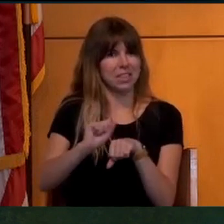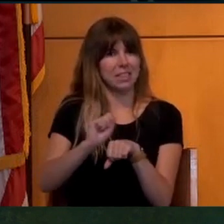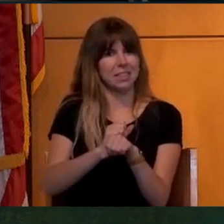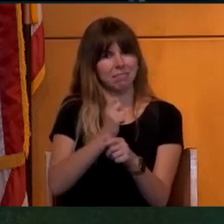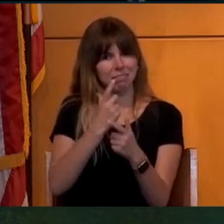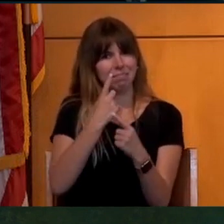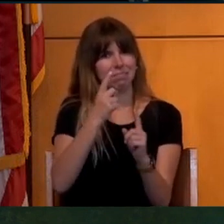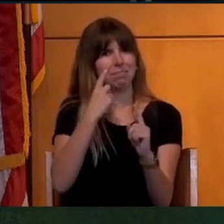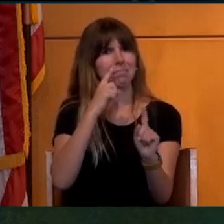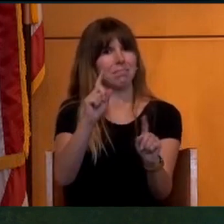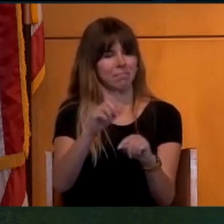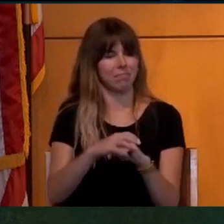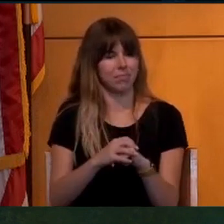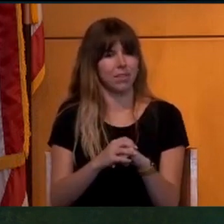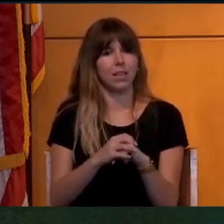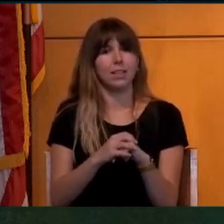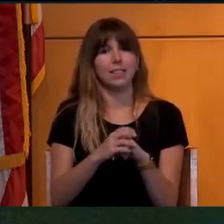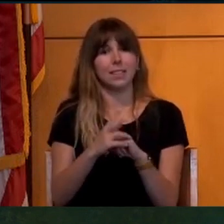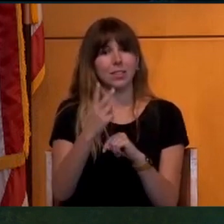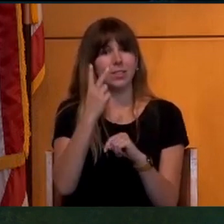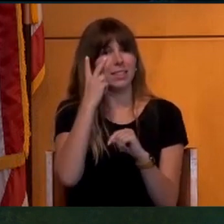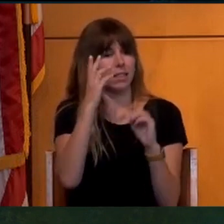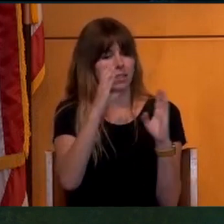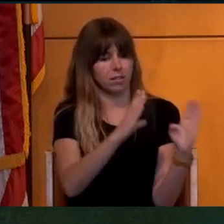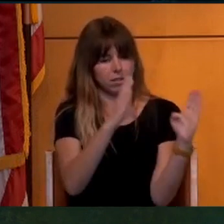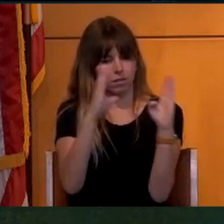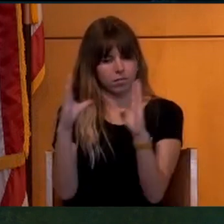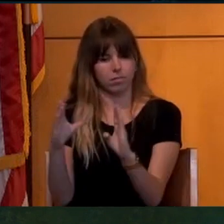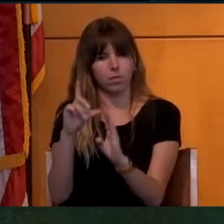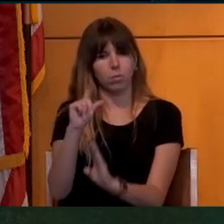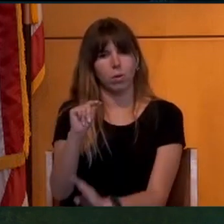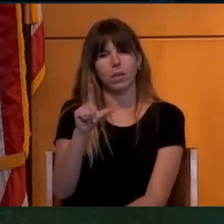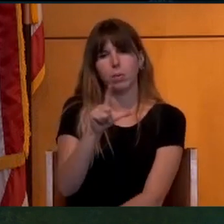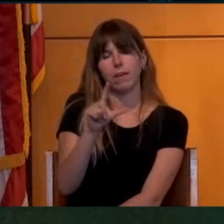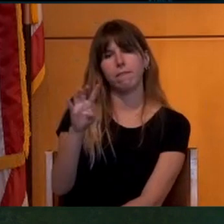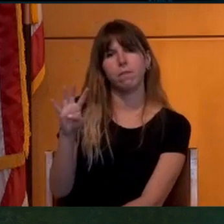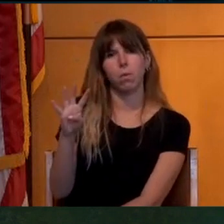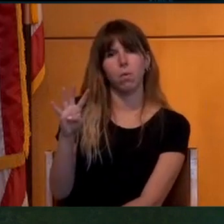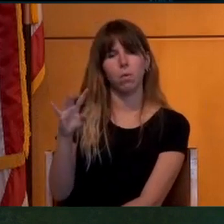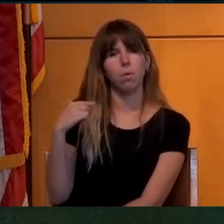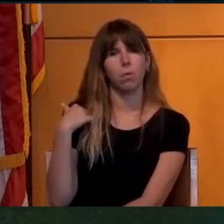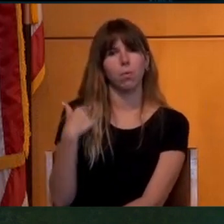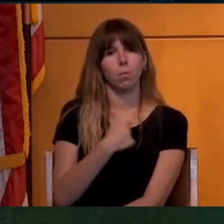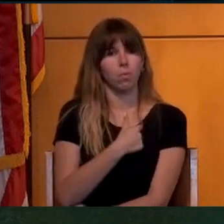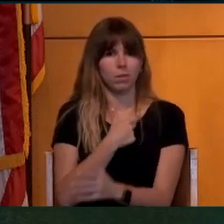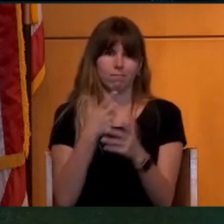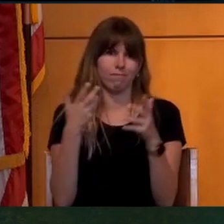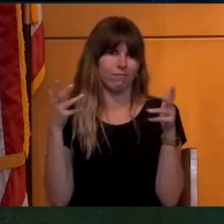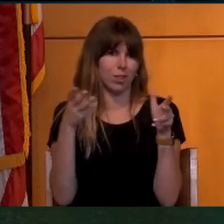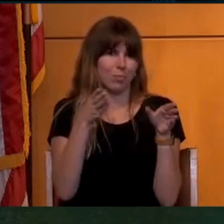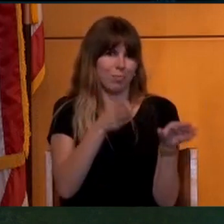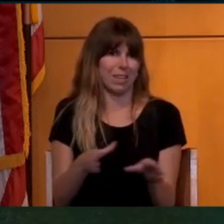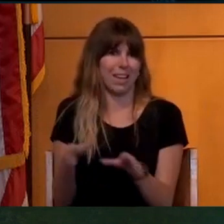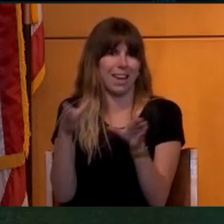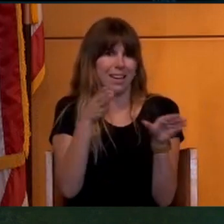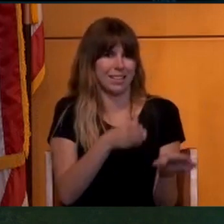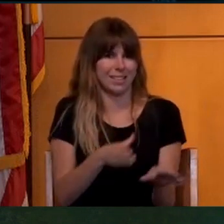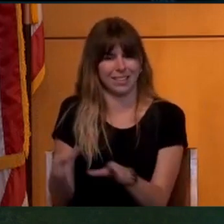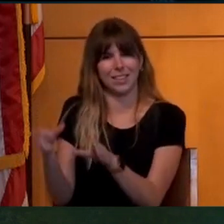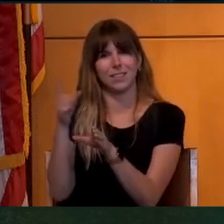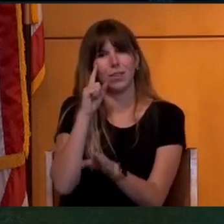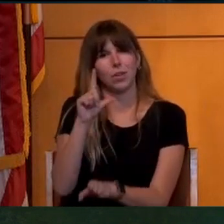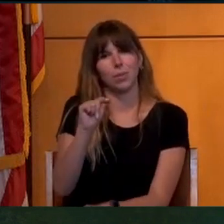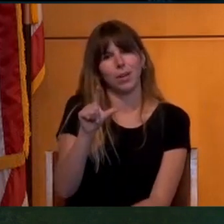we've moved to 2024, and that we've already begun planning for that, been very busy doing that. This shows